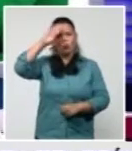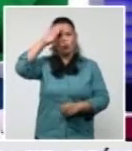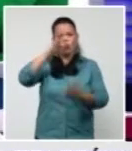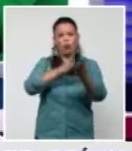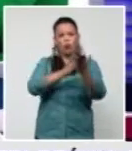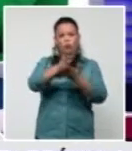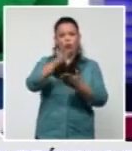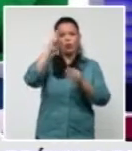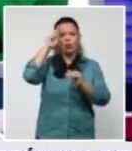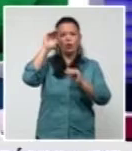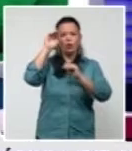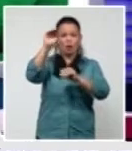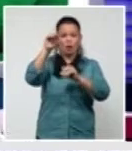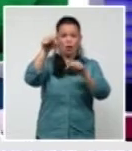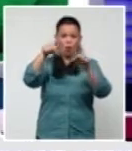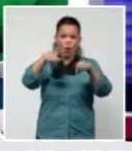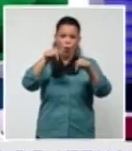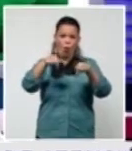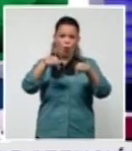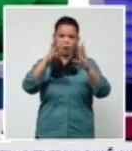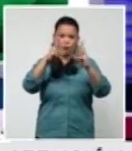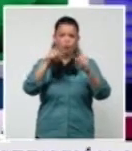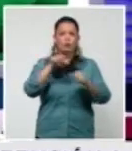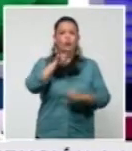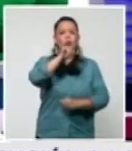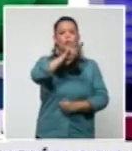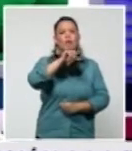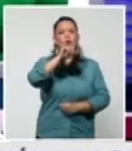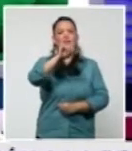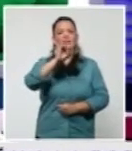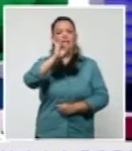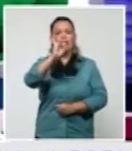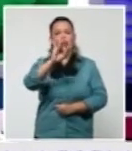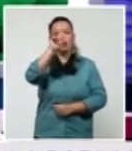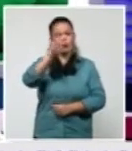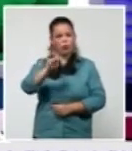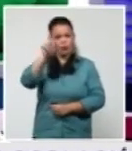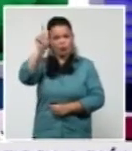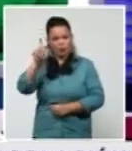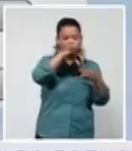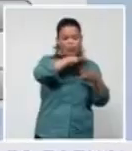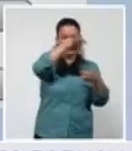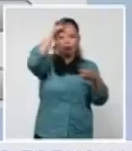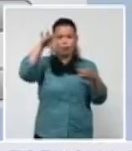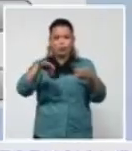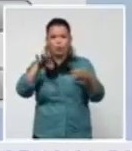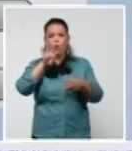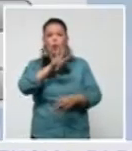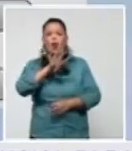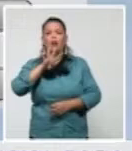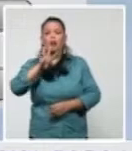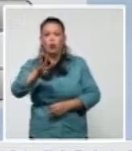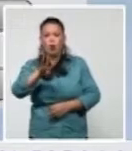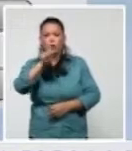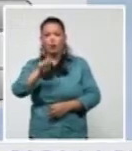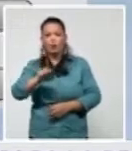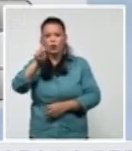as well as laboratories in hospitals and research centers throughout Havana. Of the